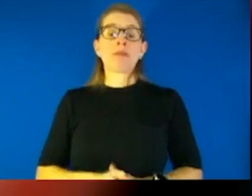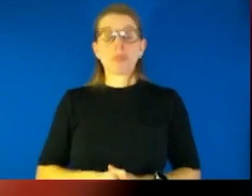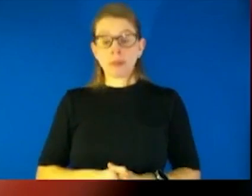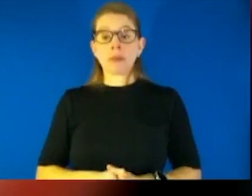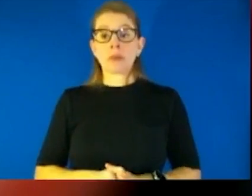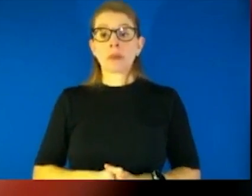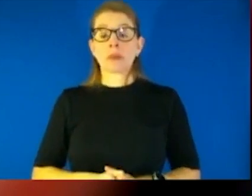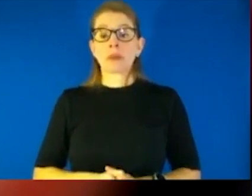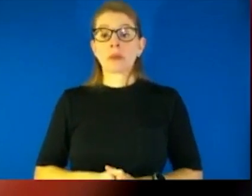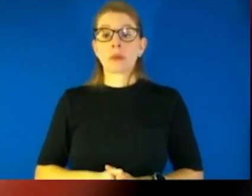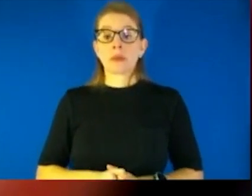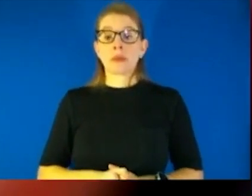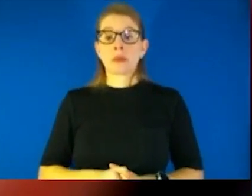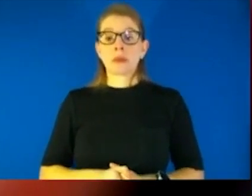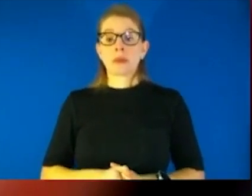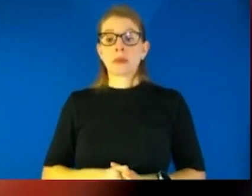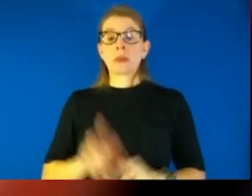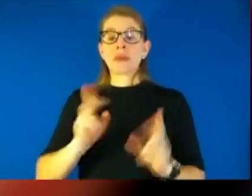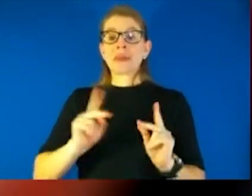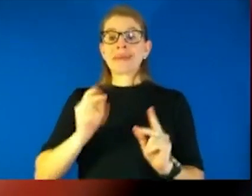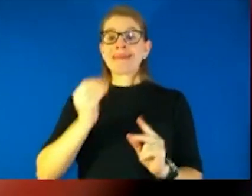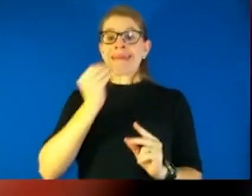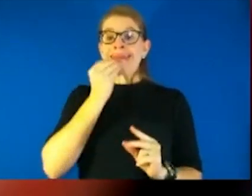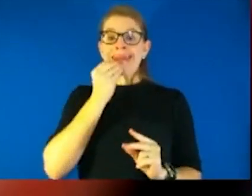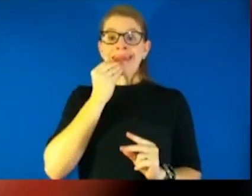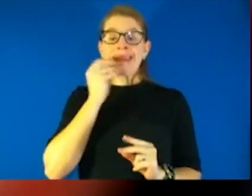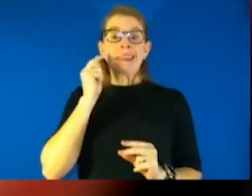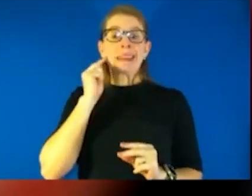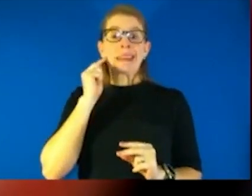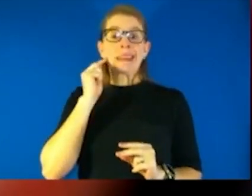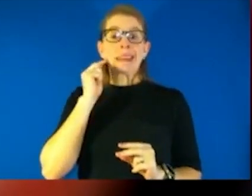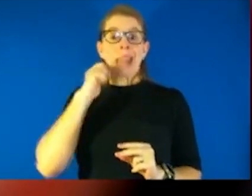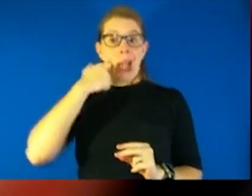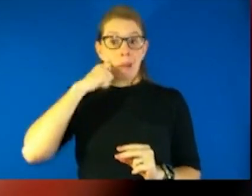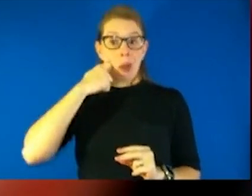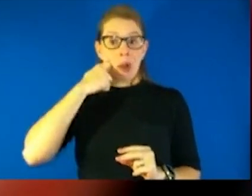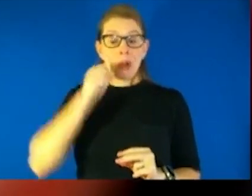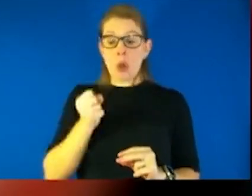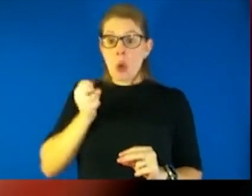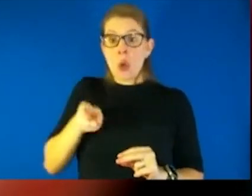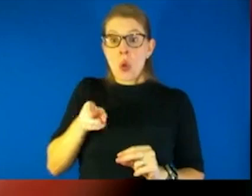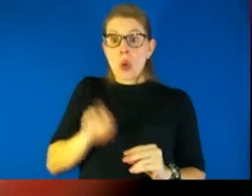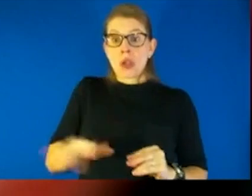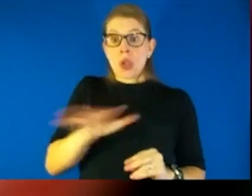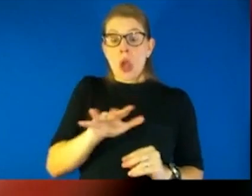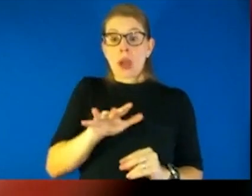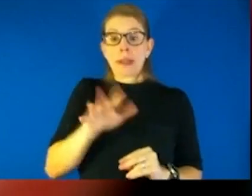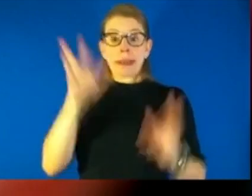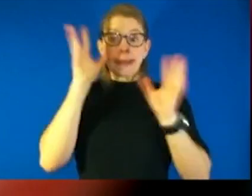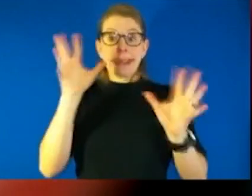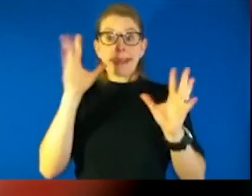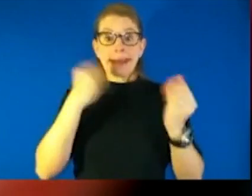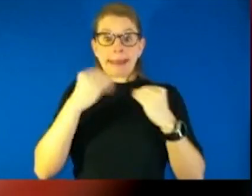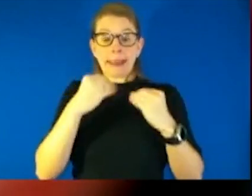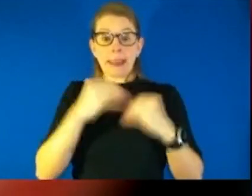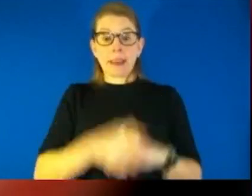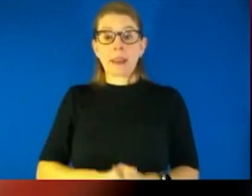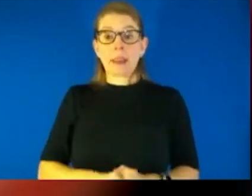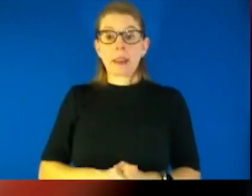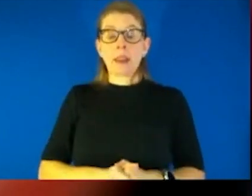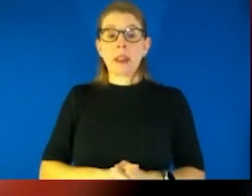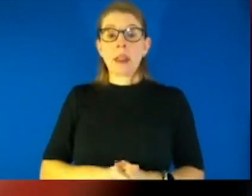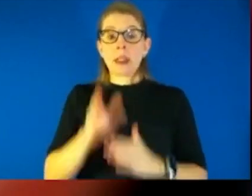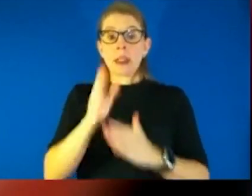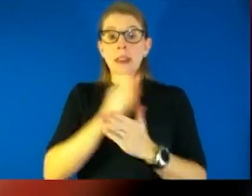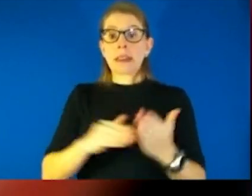People eat an apple, throw it into their yard, the deer eats it. Hunters are baiting deer. In some states